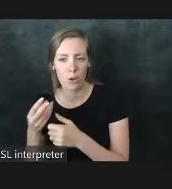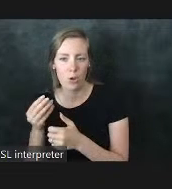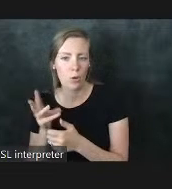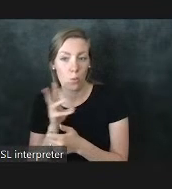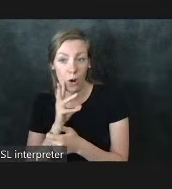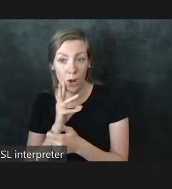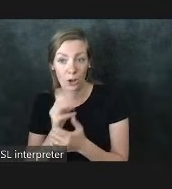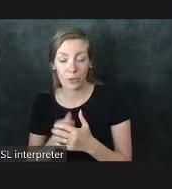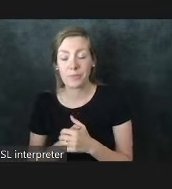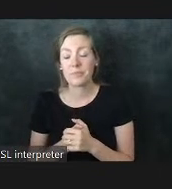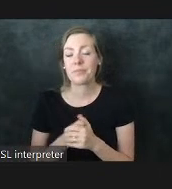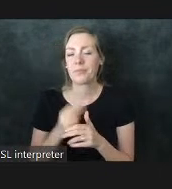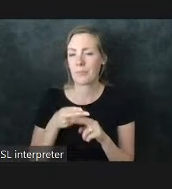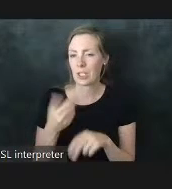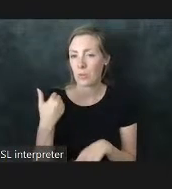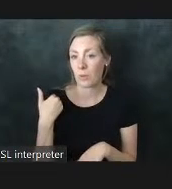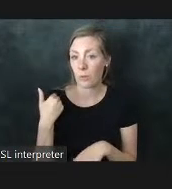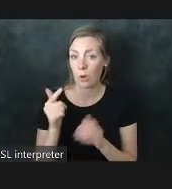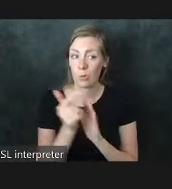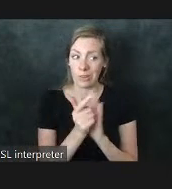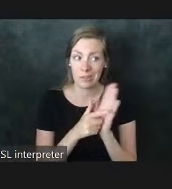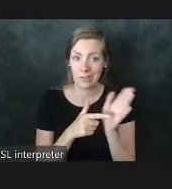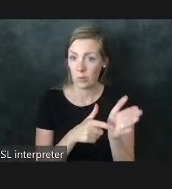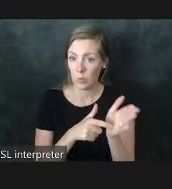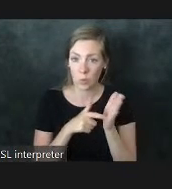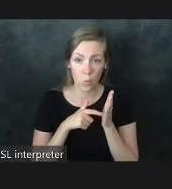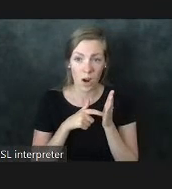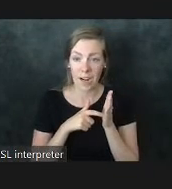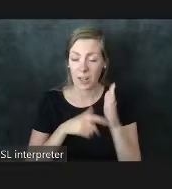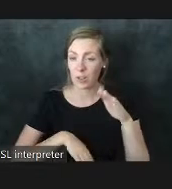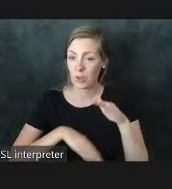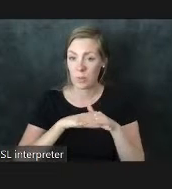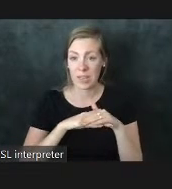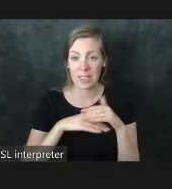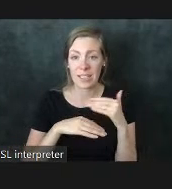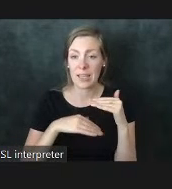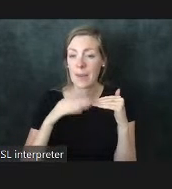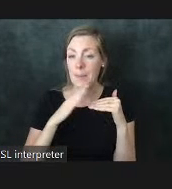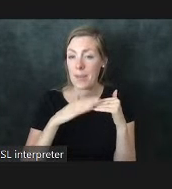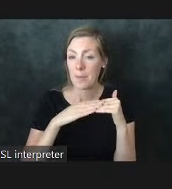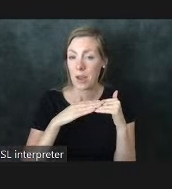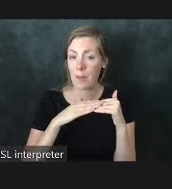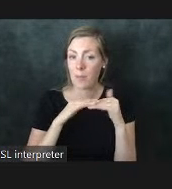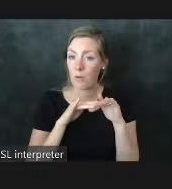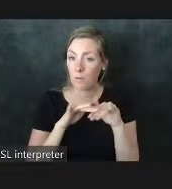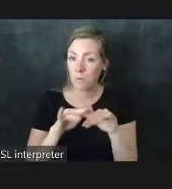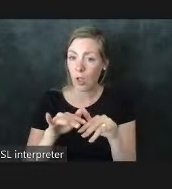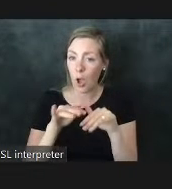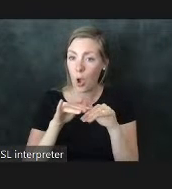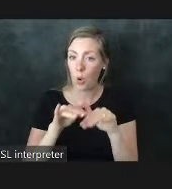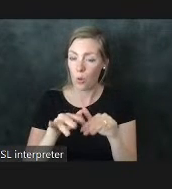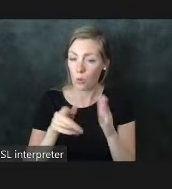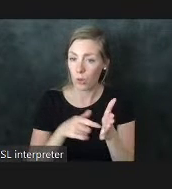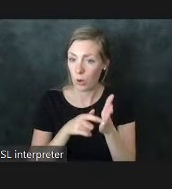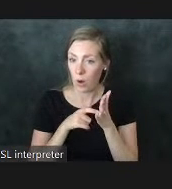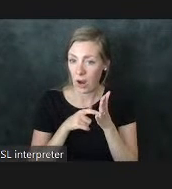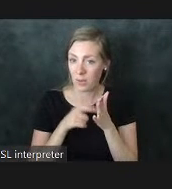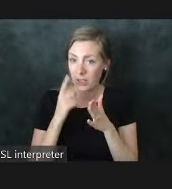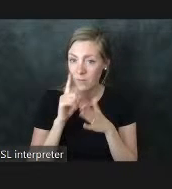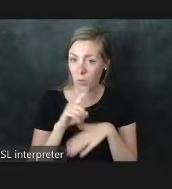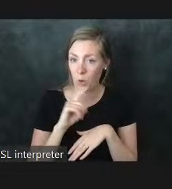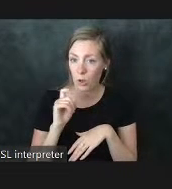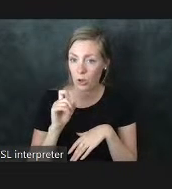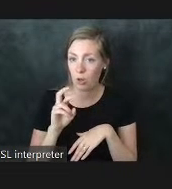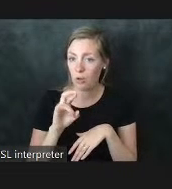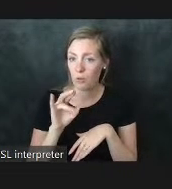is legally obligated to meet No minimum más tiene stream que flow estar requirements in the Russian River and Dry Creek de que el conditions of its water right permits. condiciones